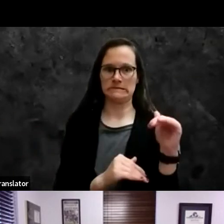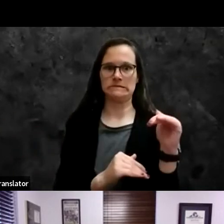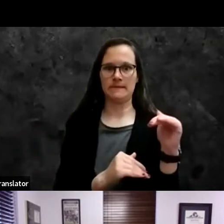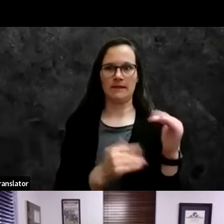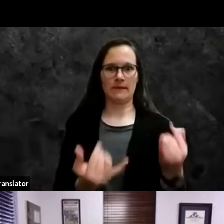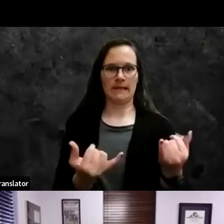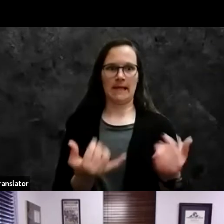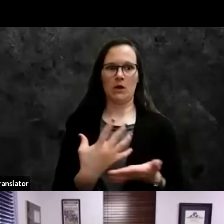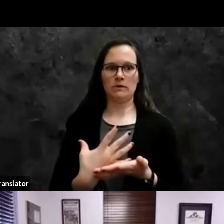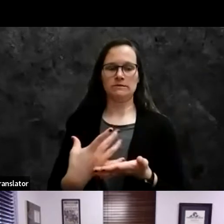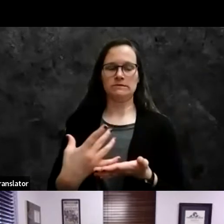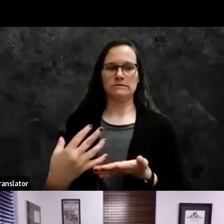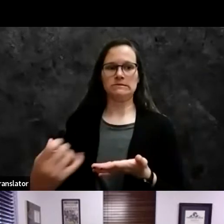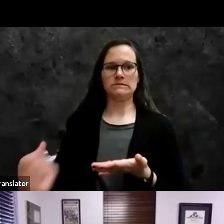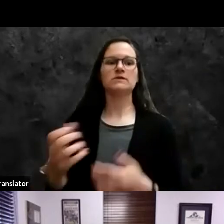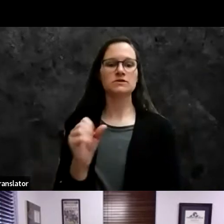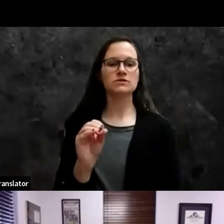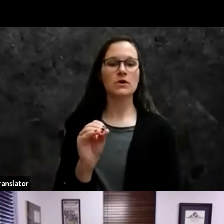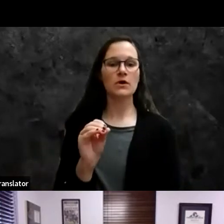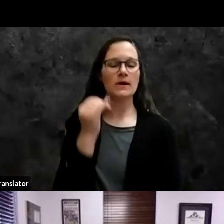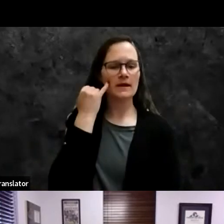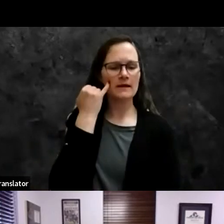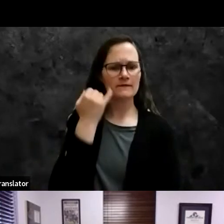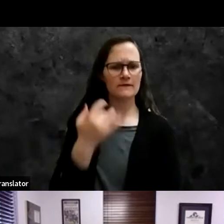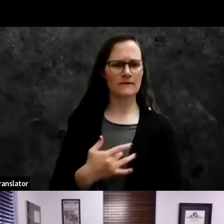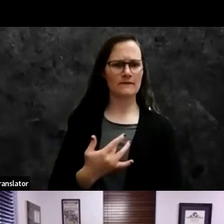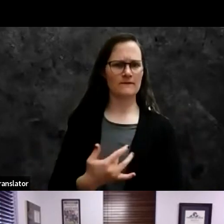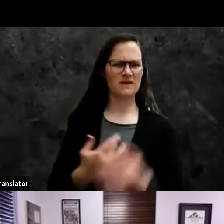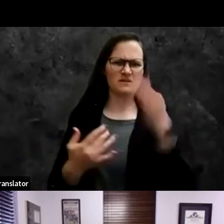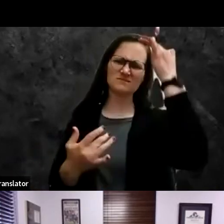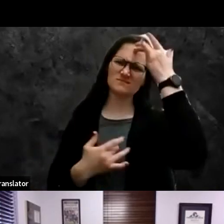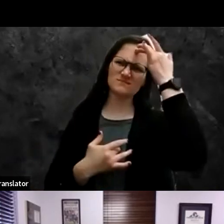So if you are asymptomatic, please get a PCR test and schedule out appropriately.